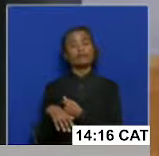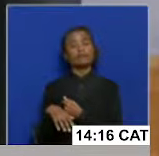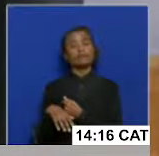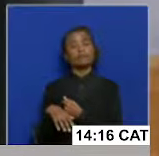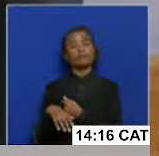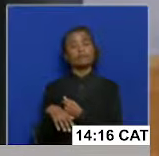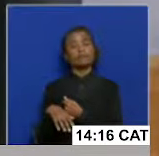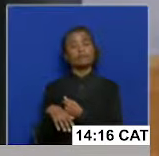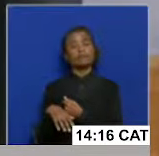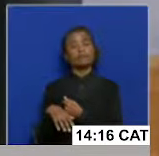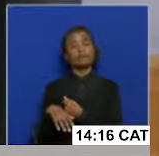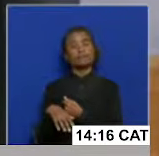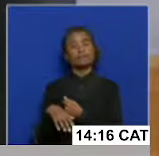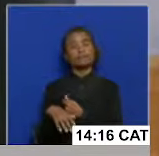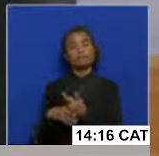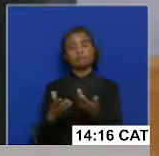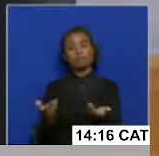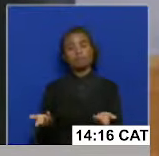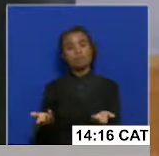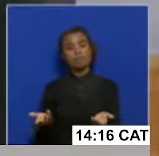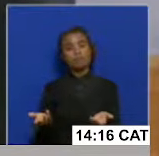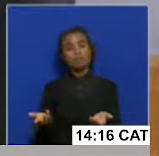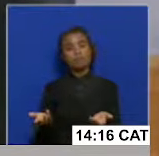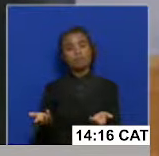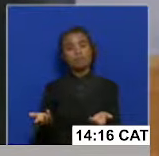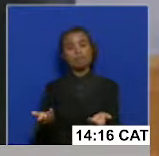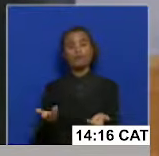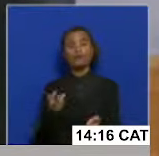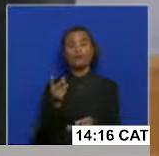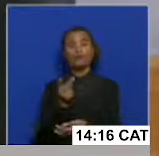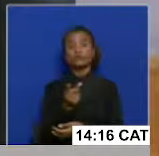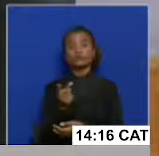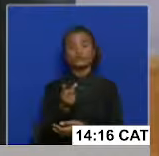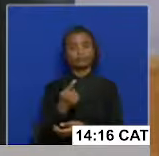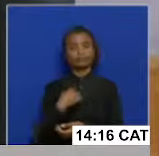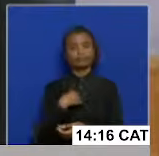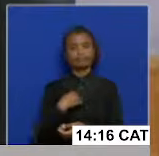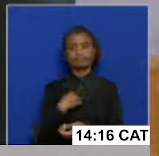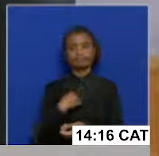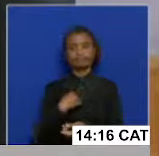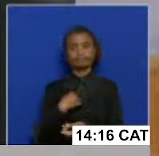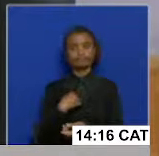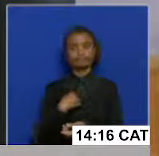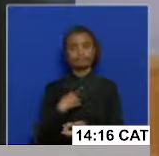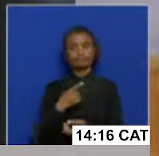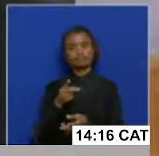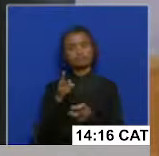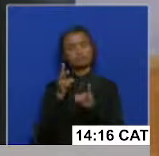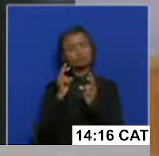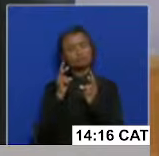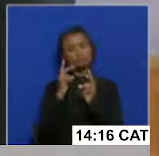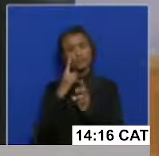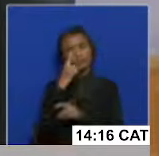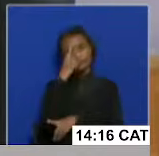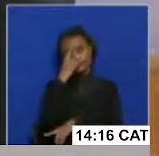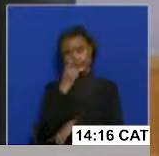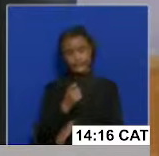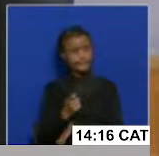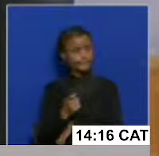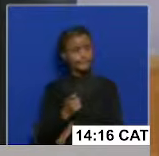I'm not quite convinced with your you don't remember. This was very important.